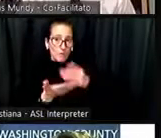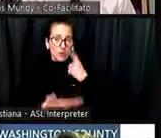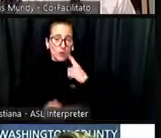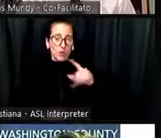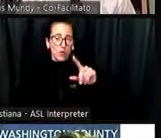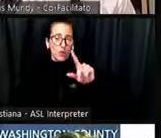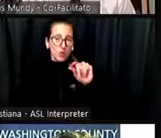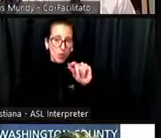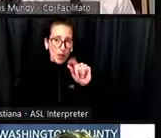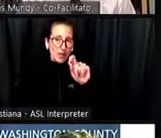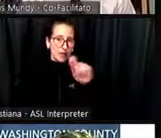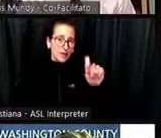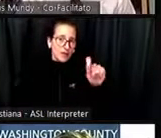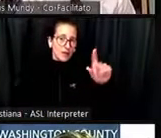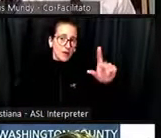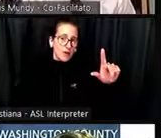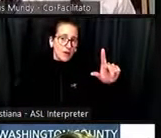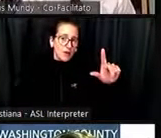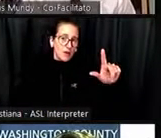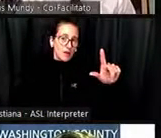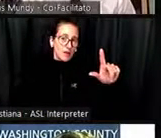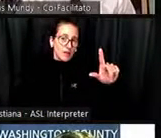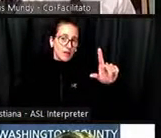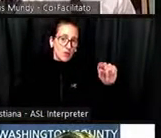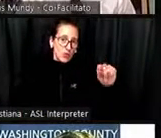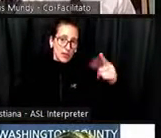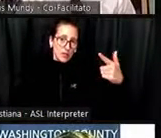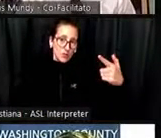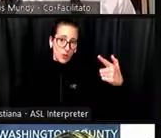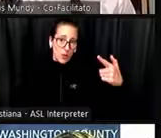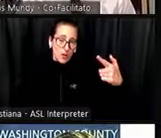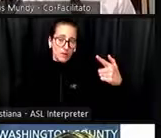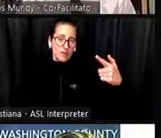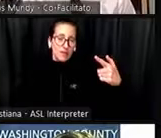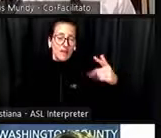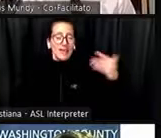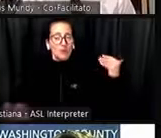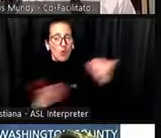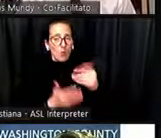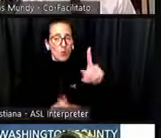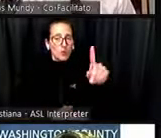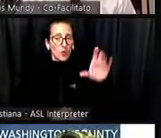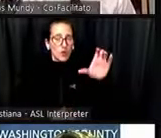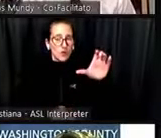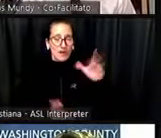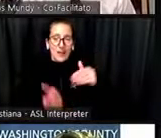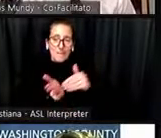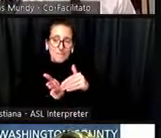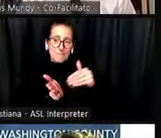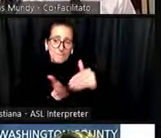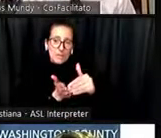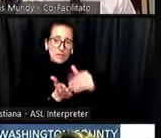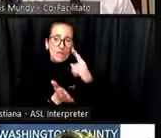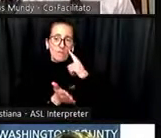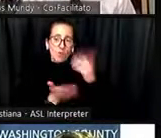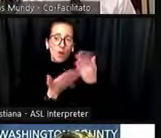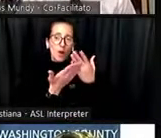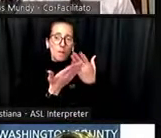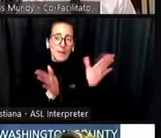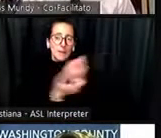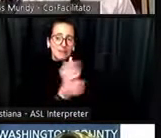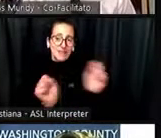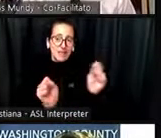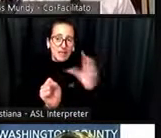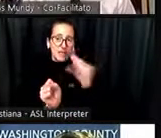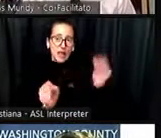2020-21 general fund budget is nearly $100 million for public safety and justice,